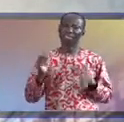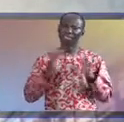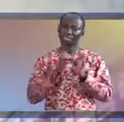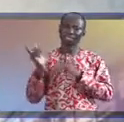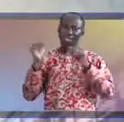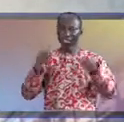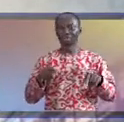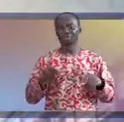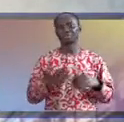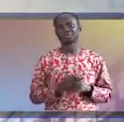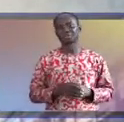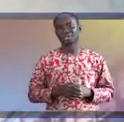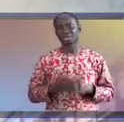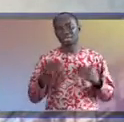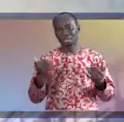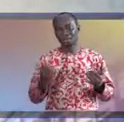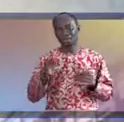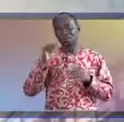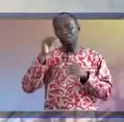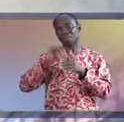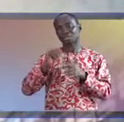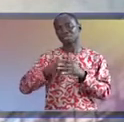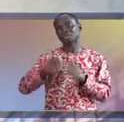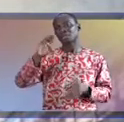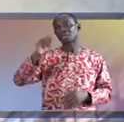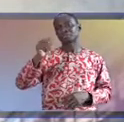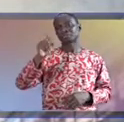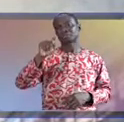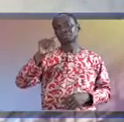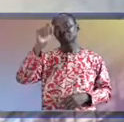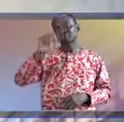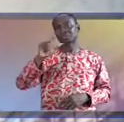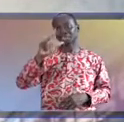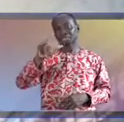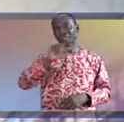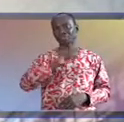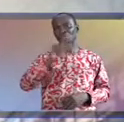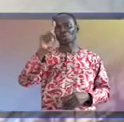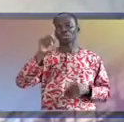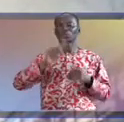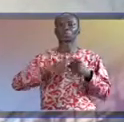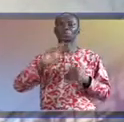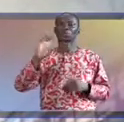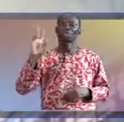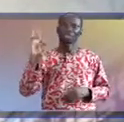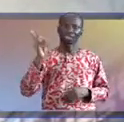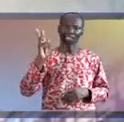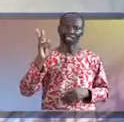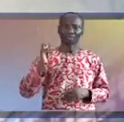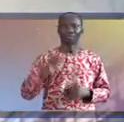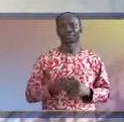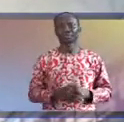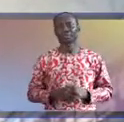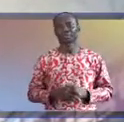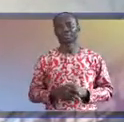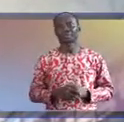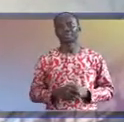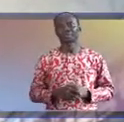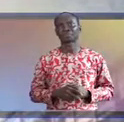Another time. In Matthew chapter 3, we are looking at verse 1 through 6, and that is where we are going to